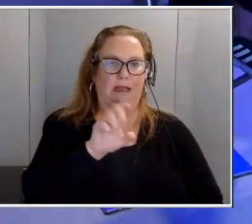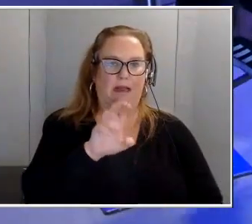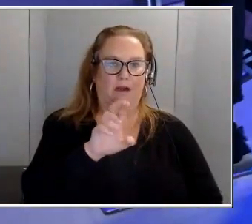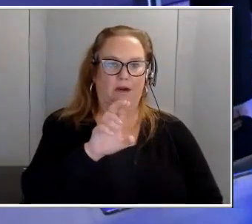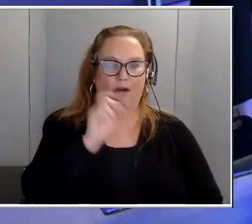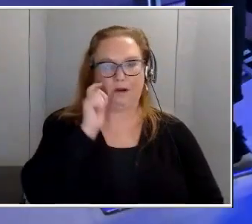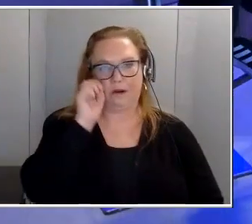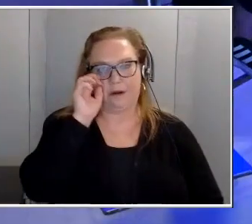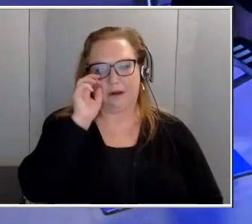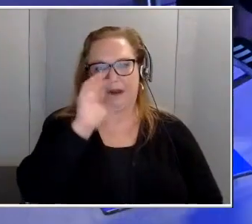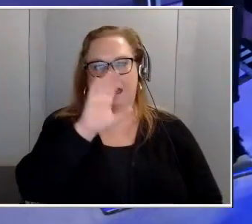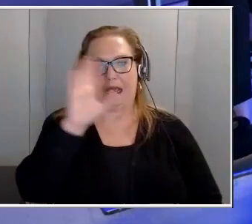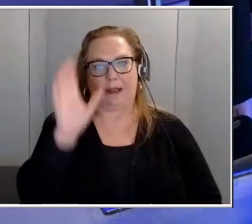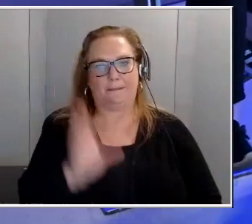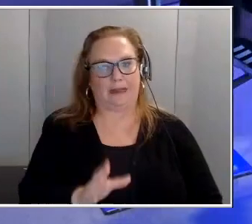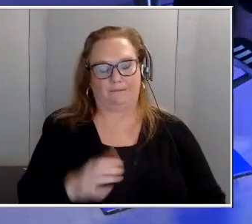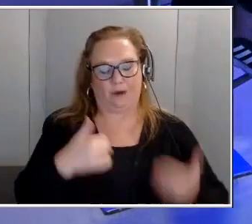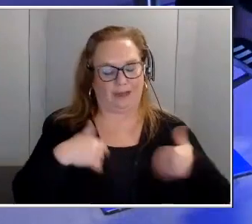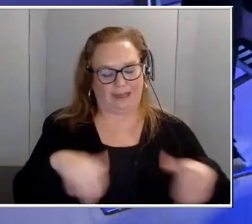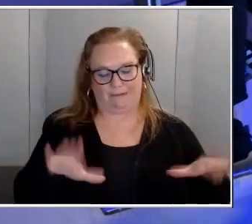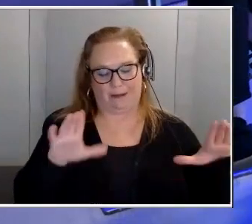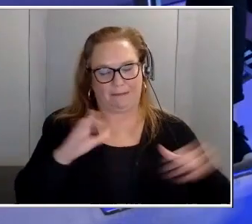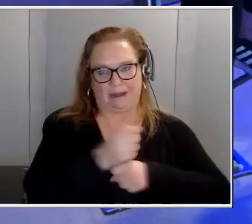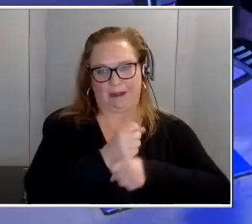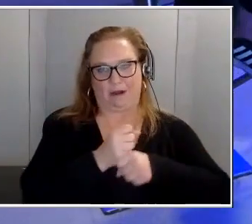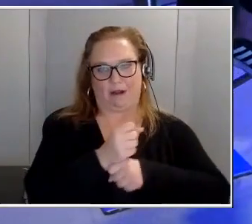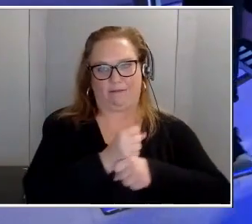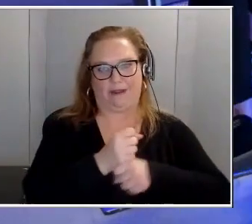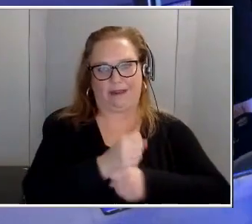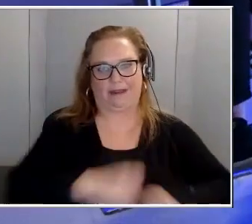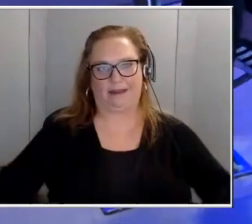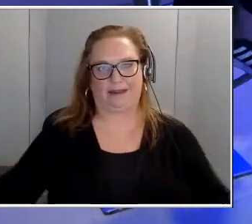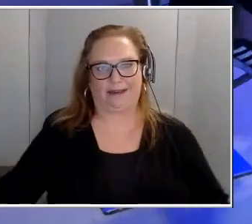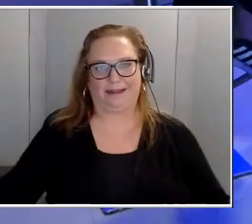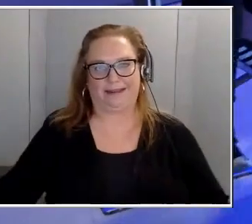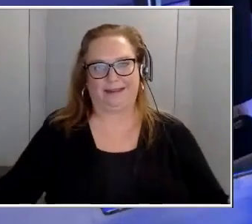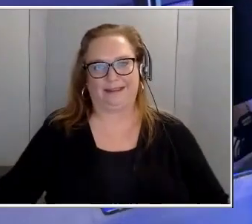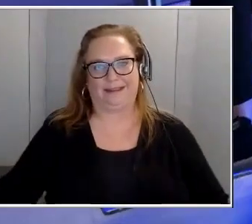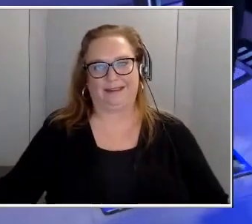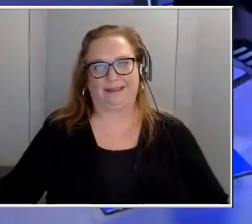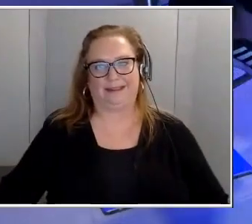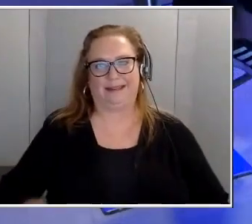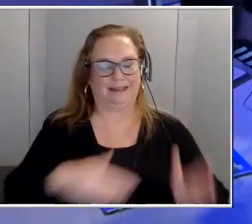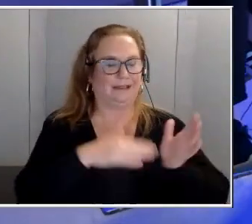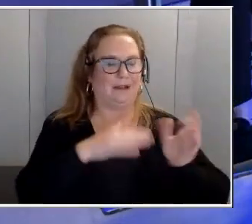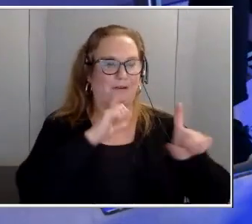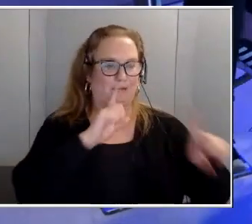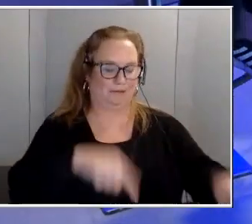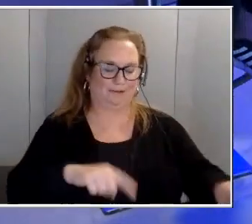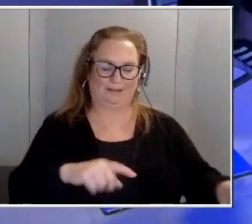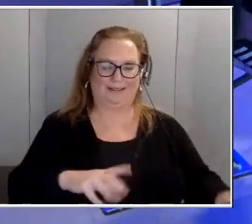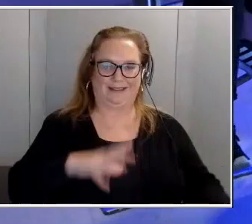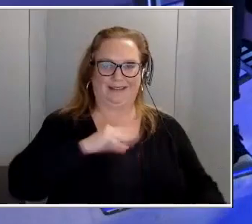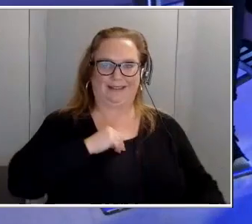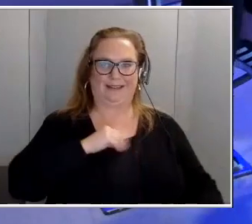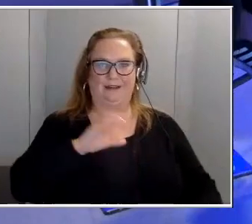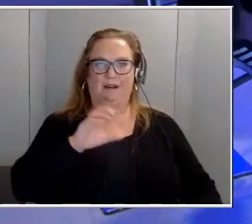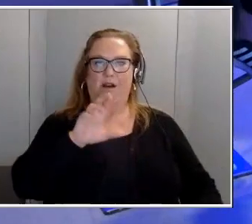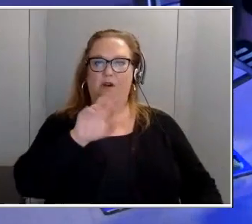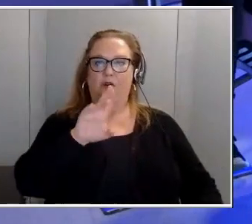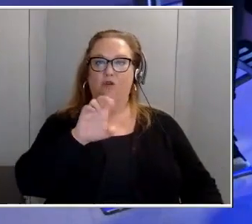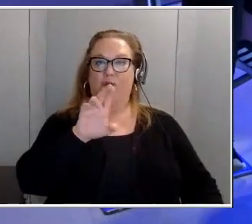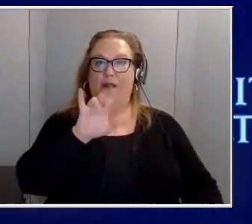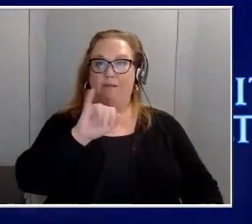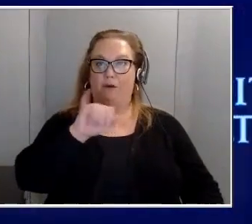I'm never giving up my cup of coffee. I knew it. Just how it is. Okay, good. Now that's doctor's orders I can get behind. What about cranberry juice?